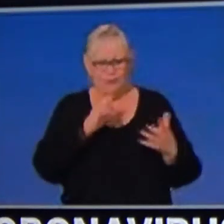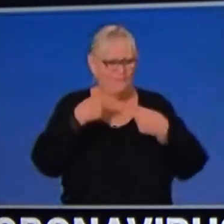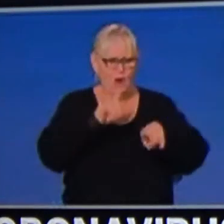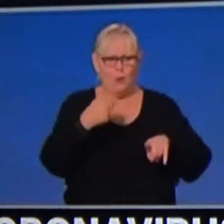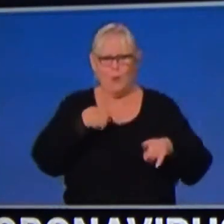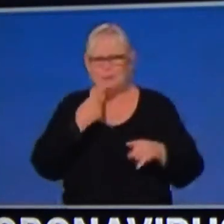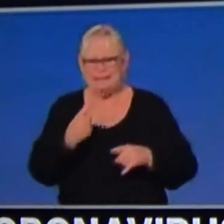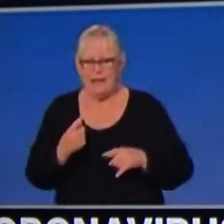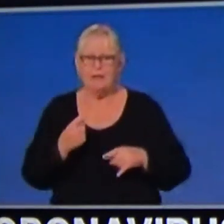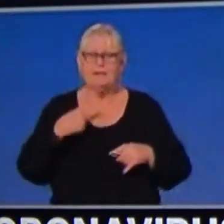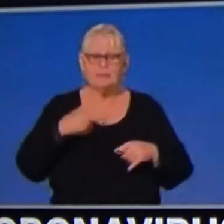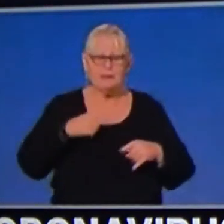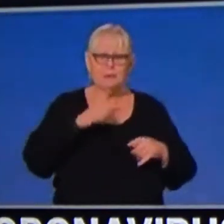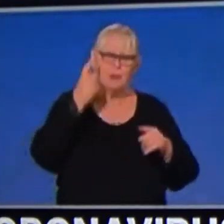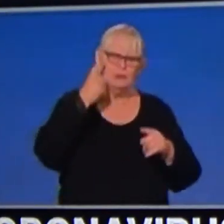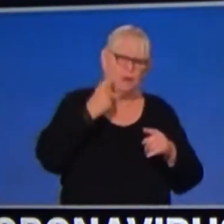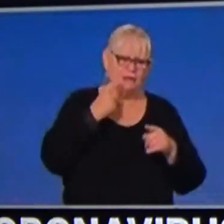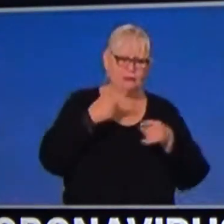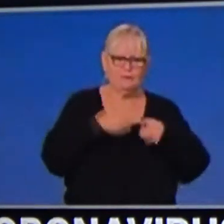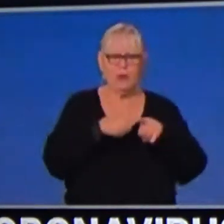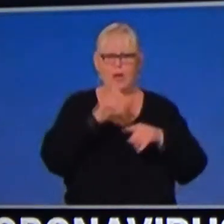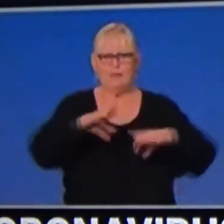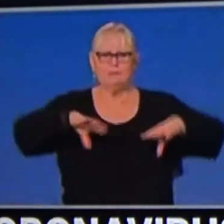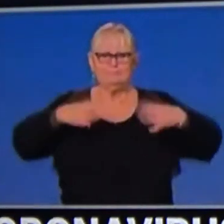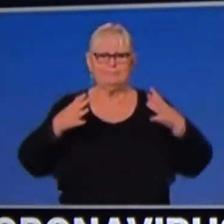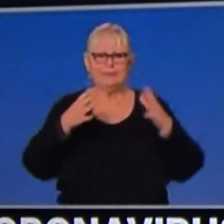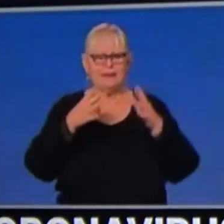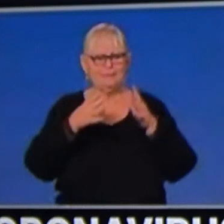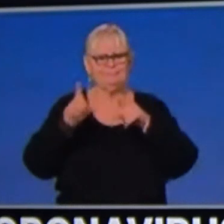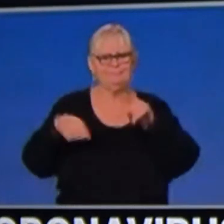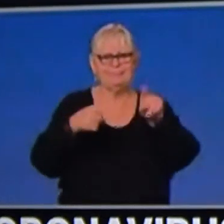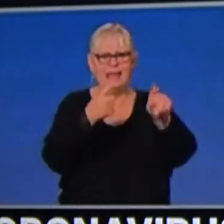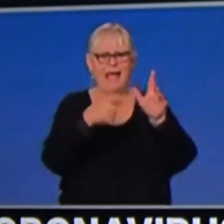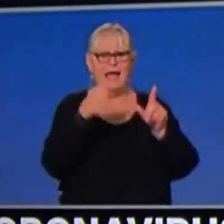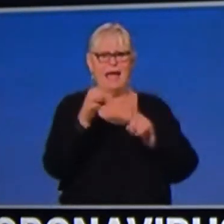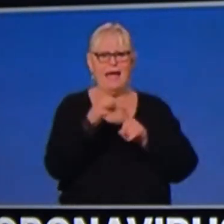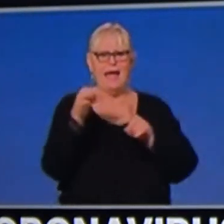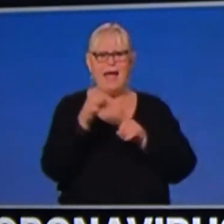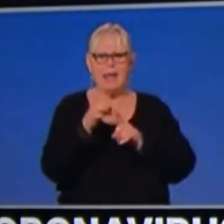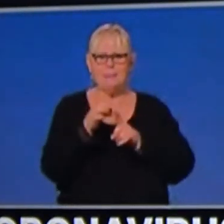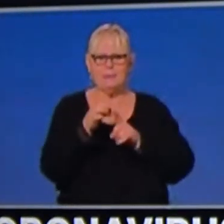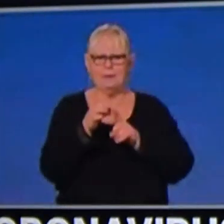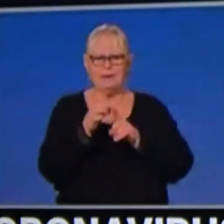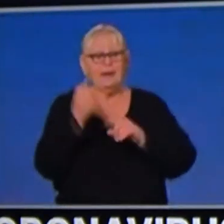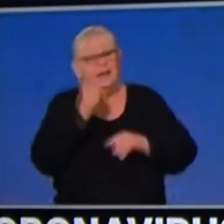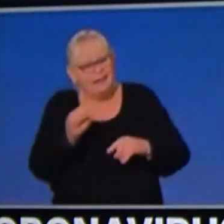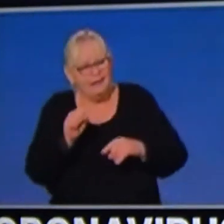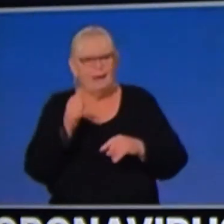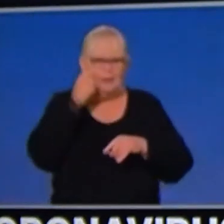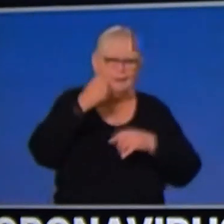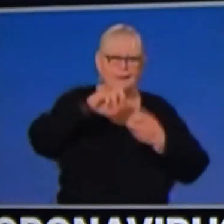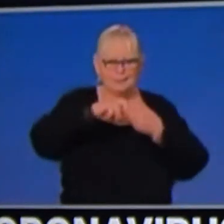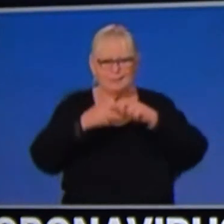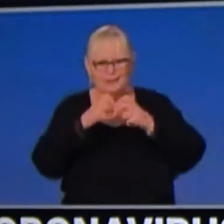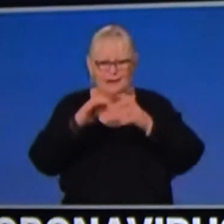tracing. You've heard about the fact that we're working on a tracing app that people can be involved with, and there are some still issues that we have to work